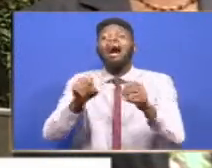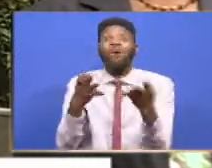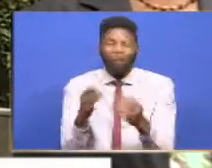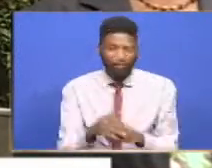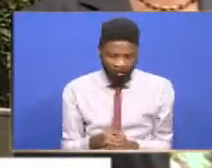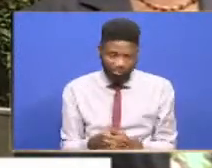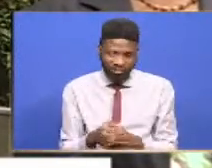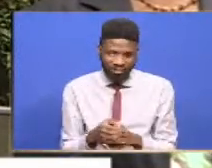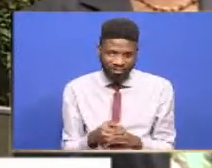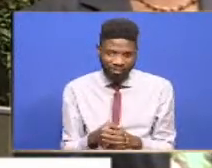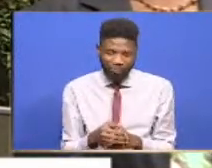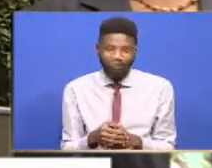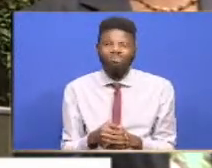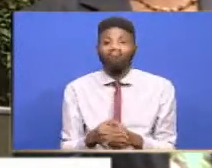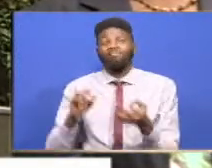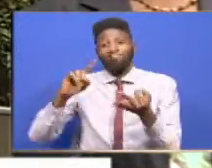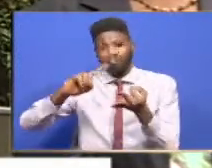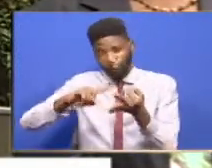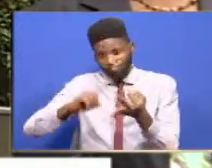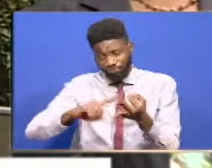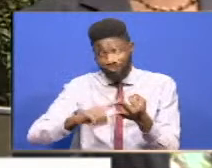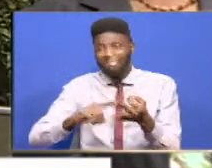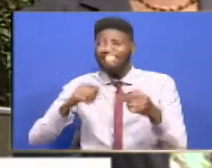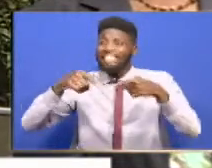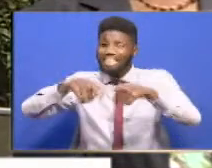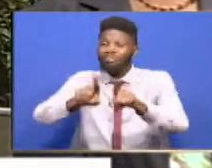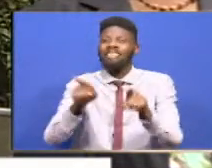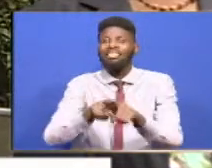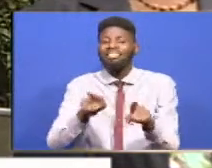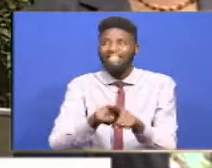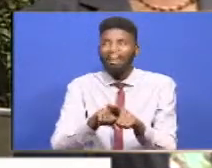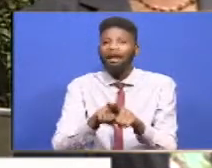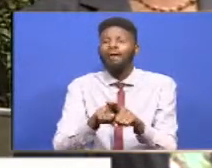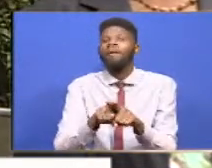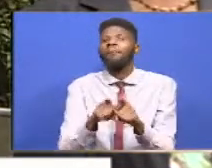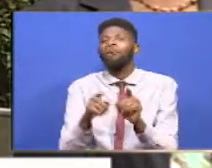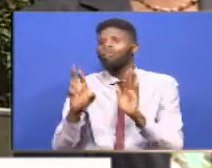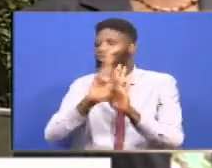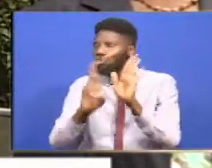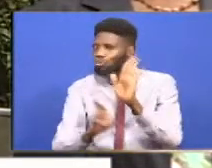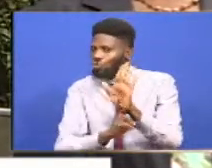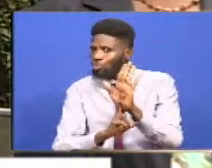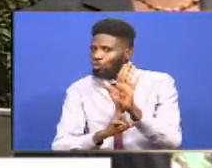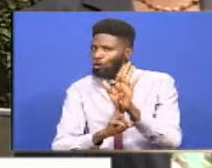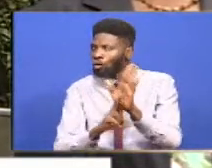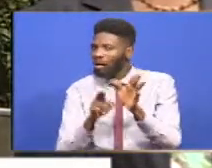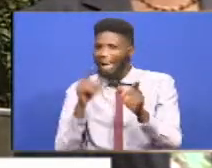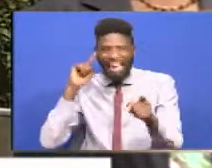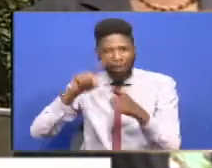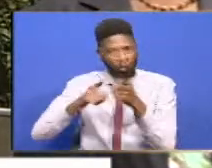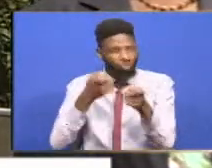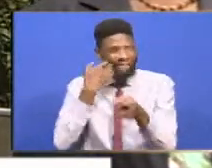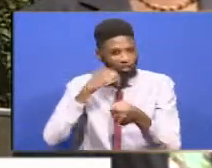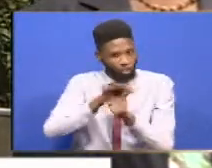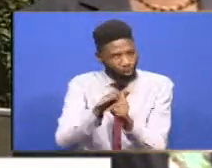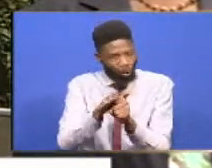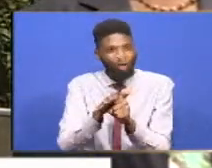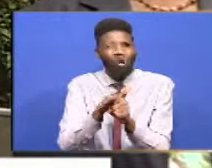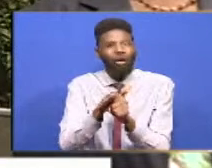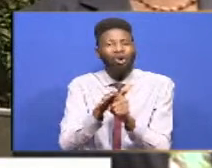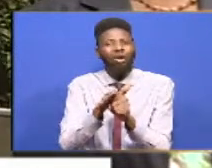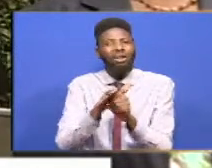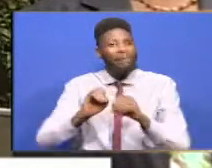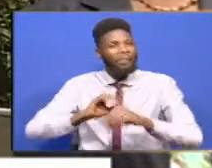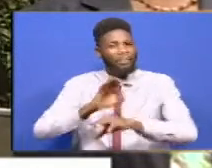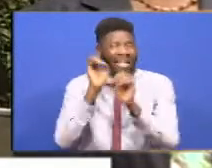R-naught, and how basically you apply the containment measures that we have put in place, including how you use your